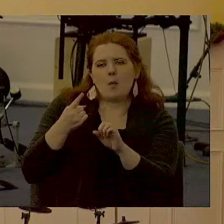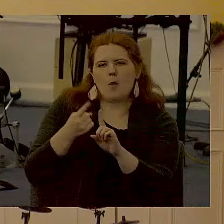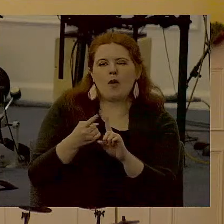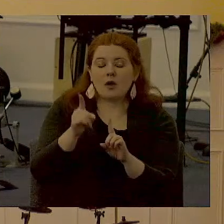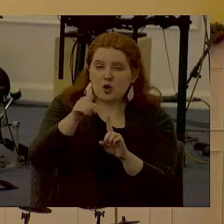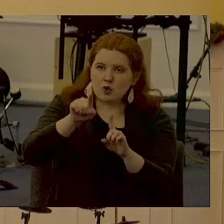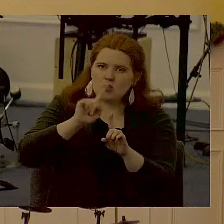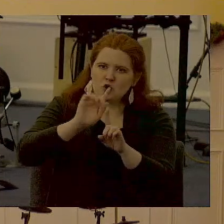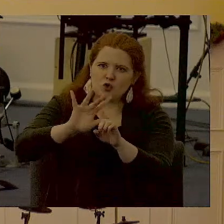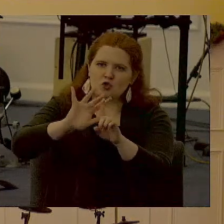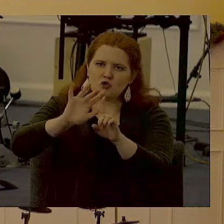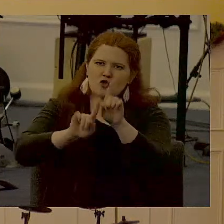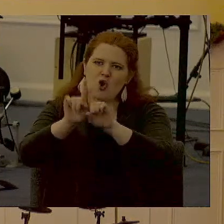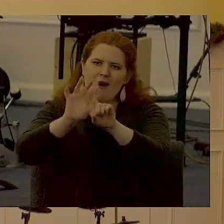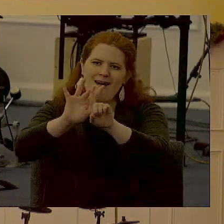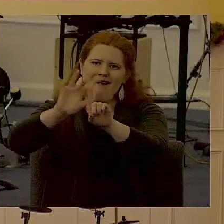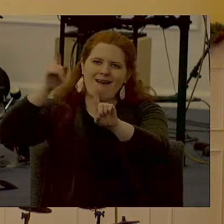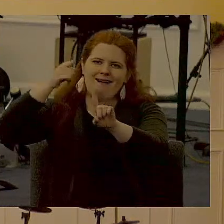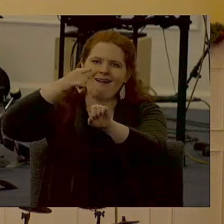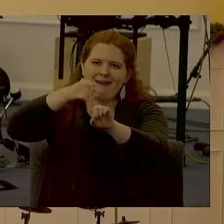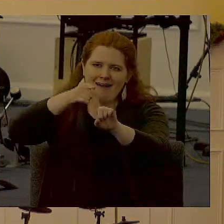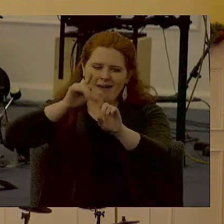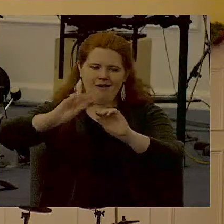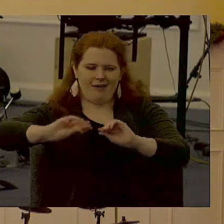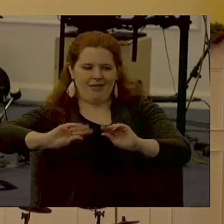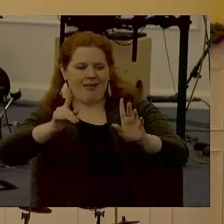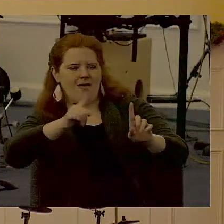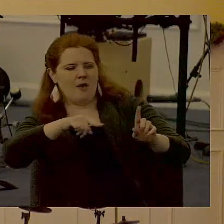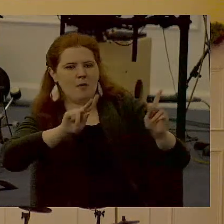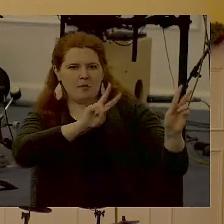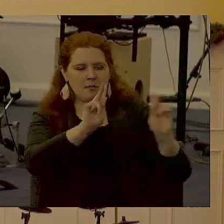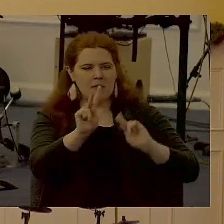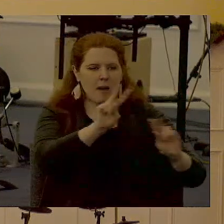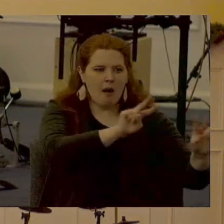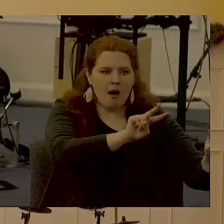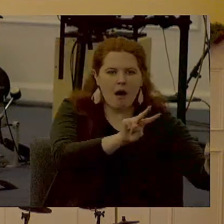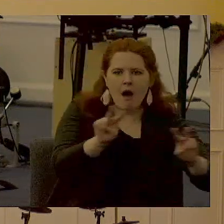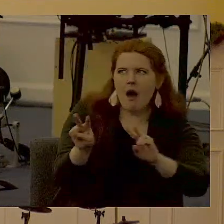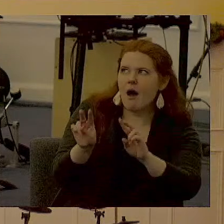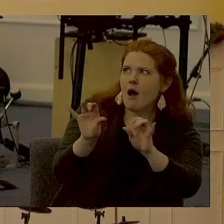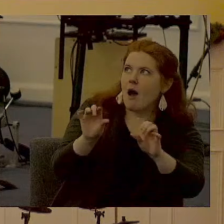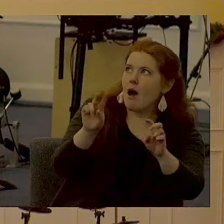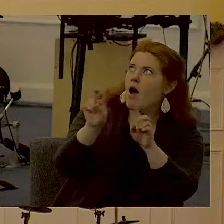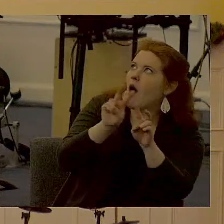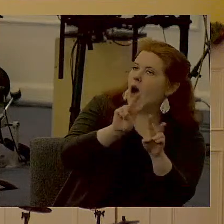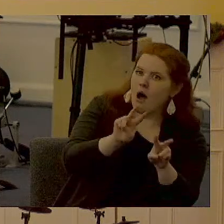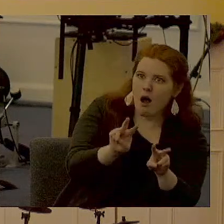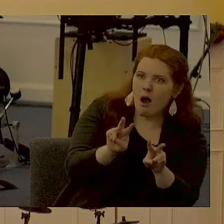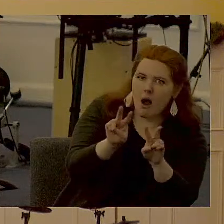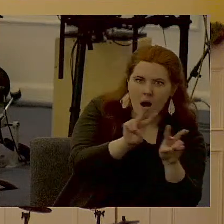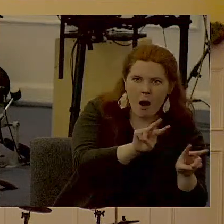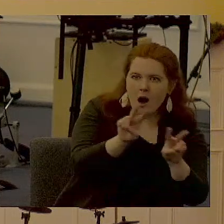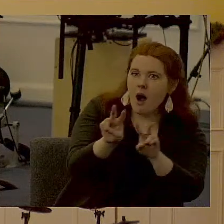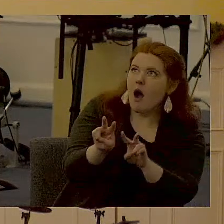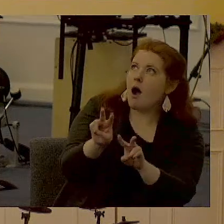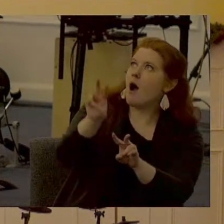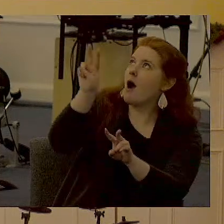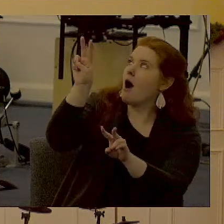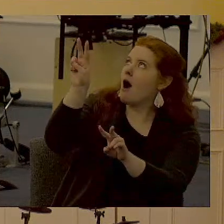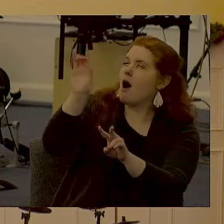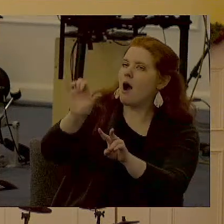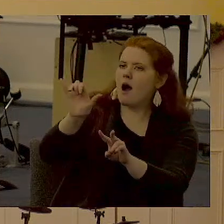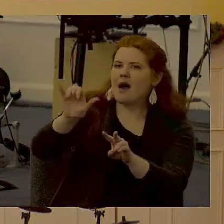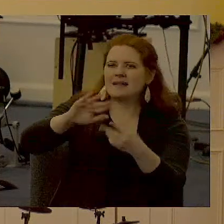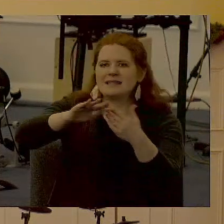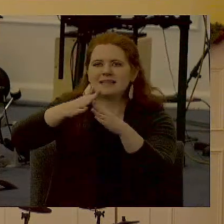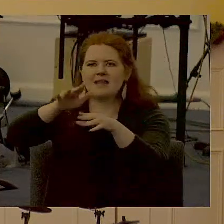the star that really is meant to illuminate people's path to God. Jesus says that. He calls his church a